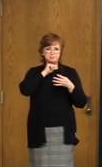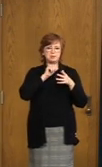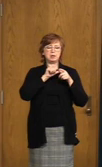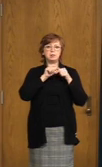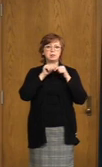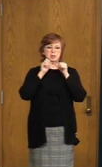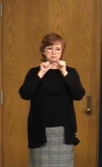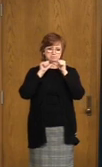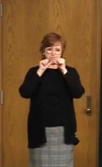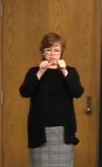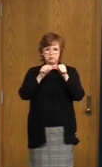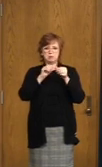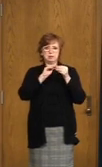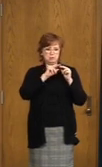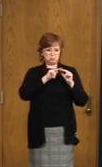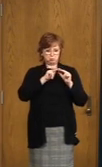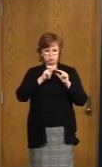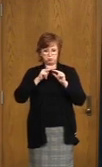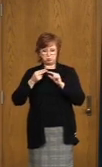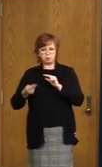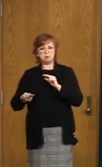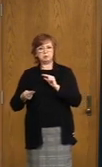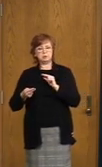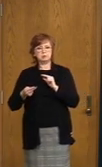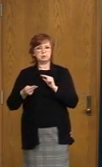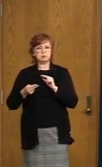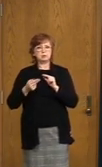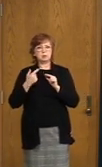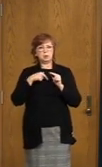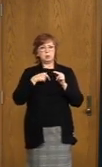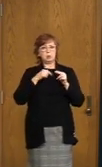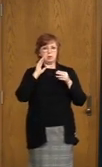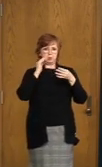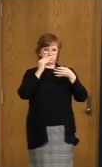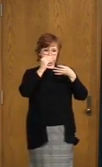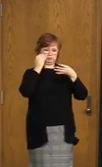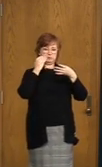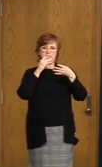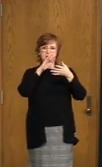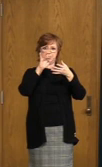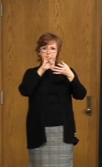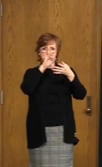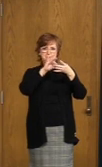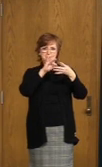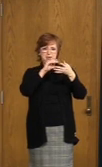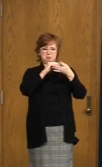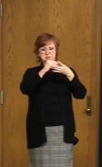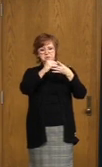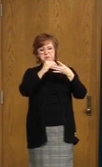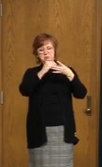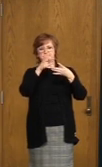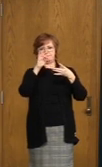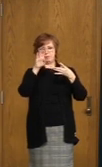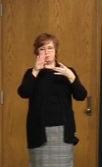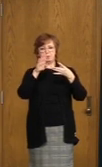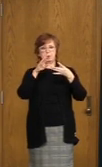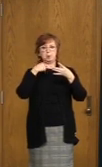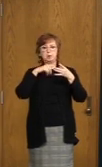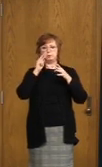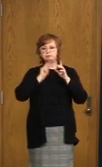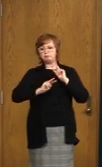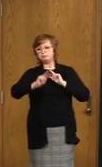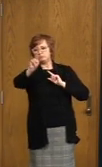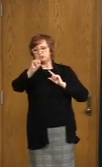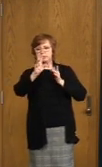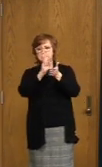review mid-February. We probably have another 4 to 6 weeks to go, and then once we start entering April, hopefully we